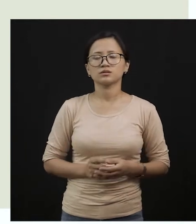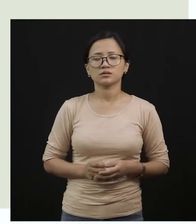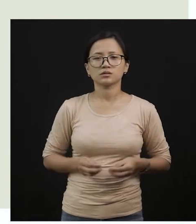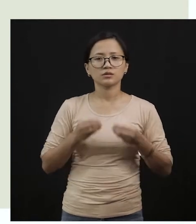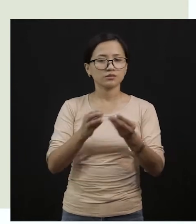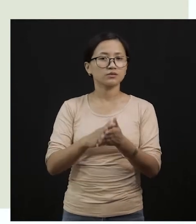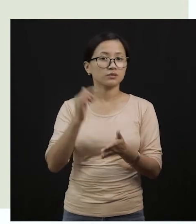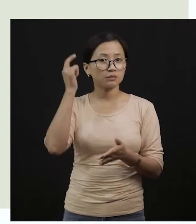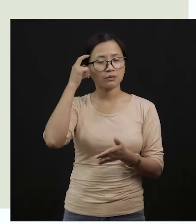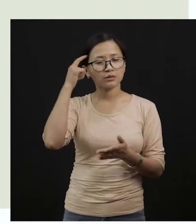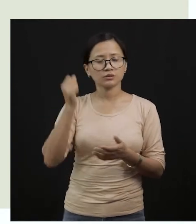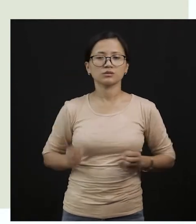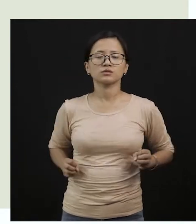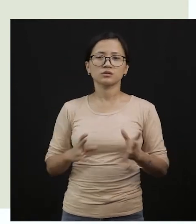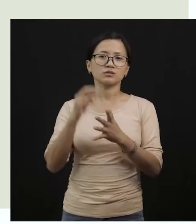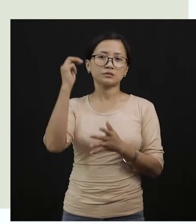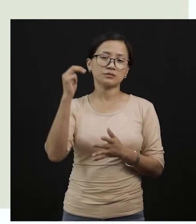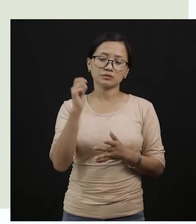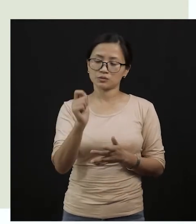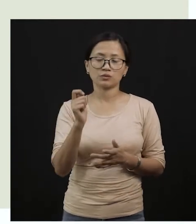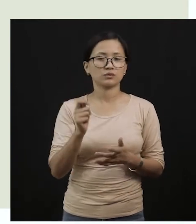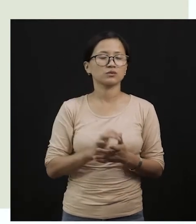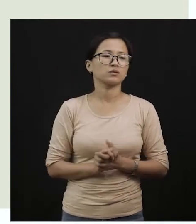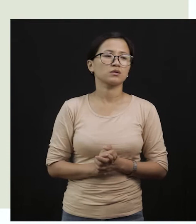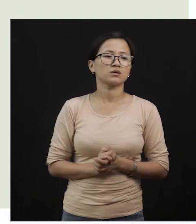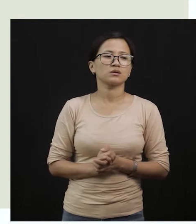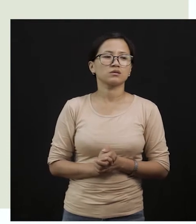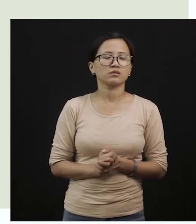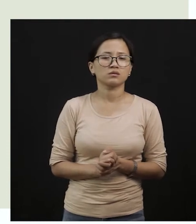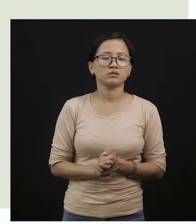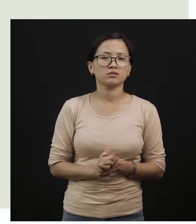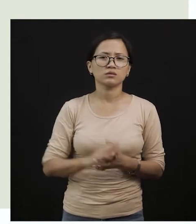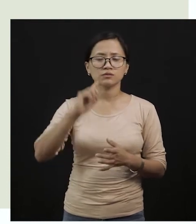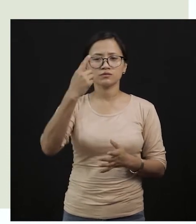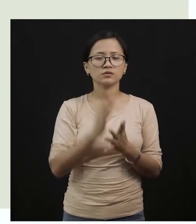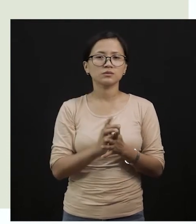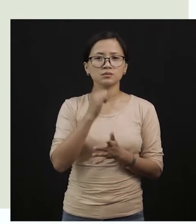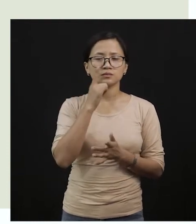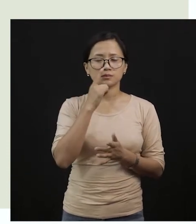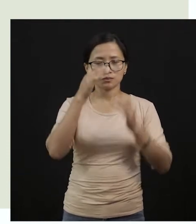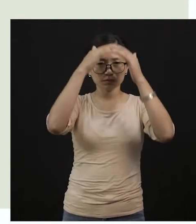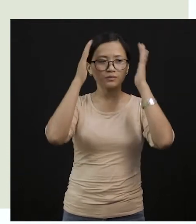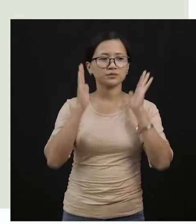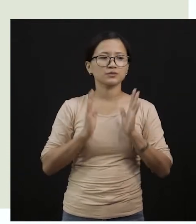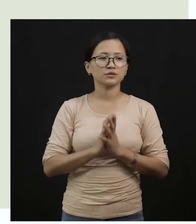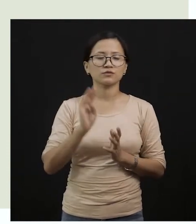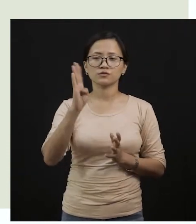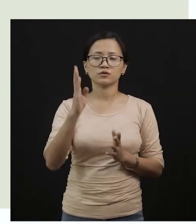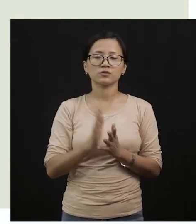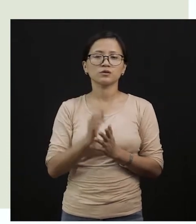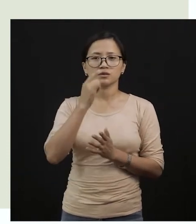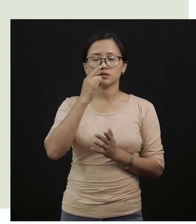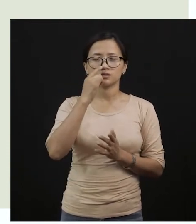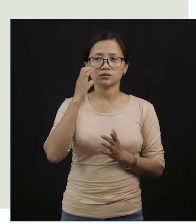mind to start this Missionaries of Charity, this organization. And at first, Mother Teresa and four sisters were